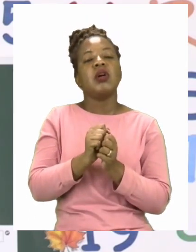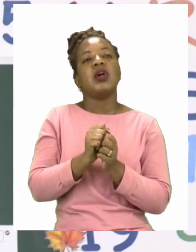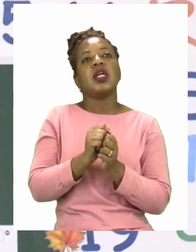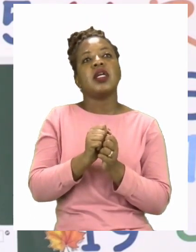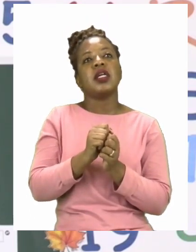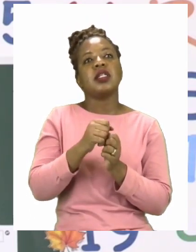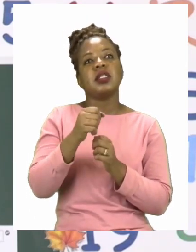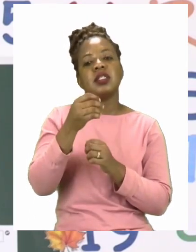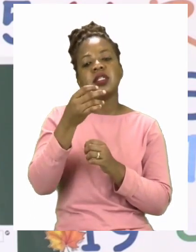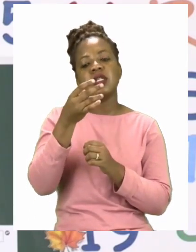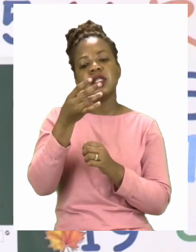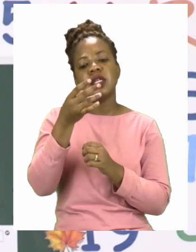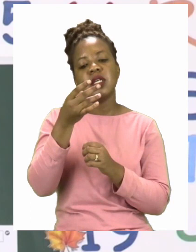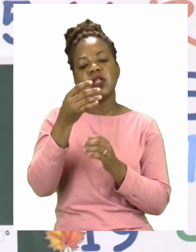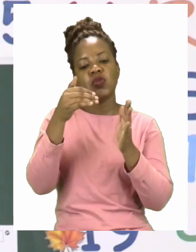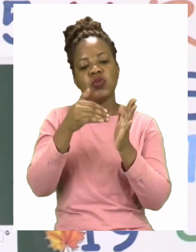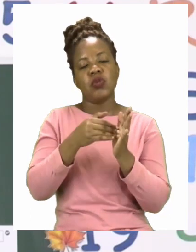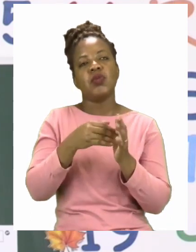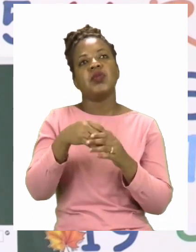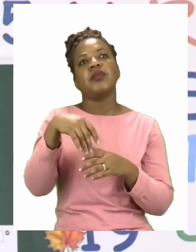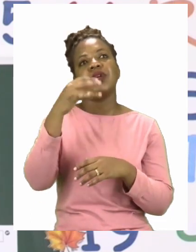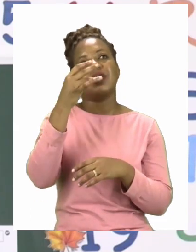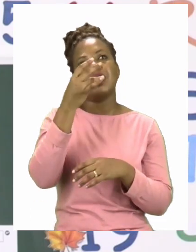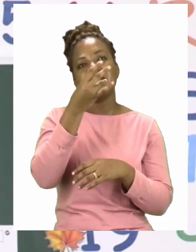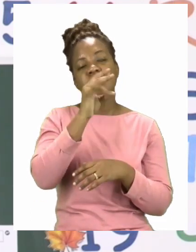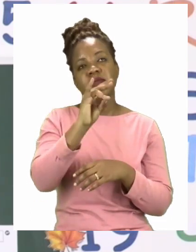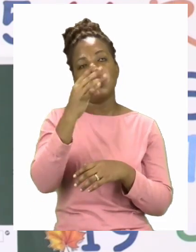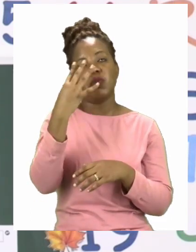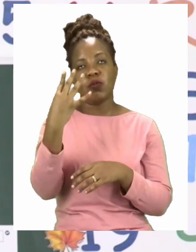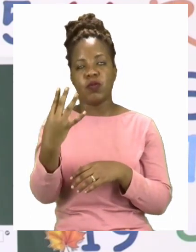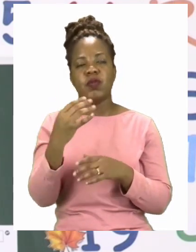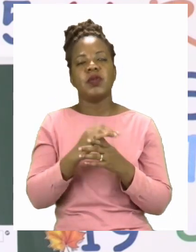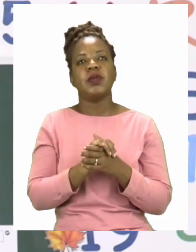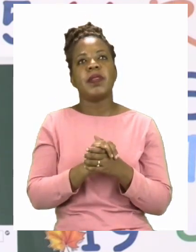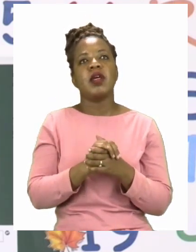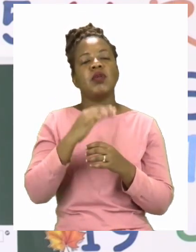means 80 minus 6, we get